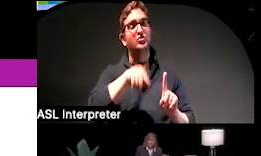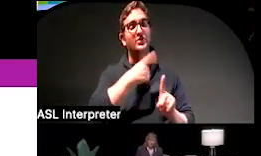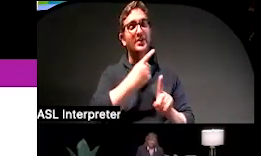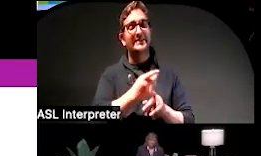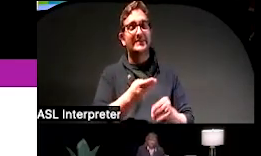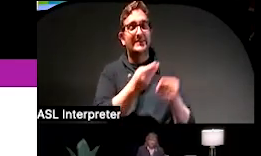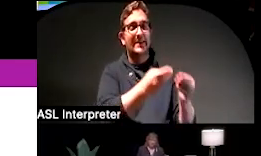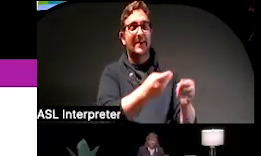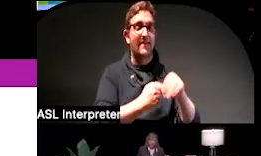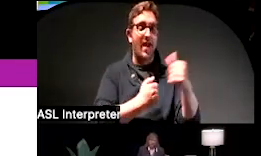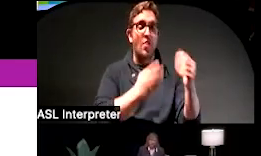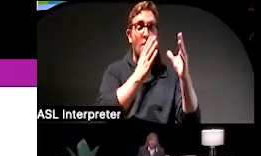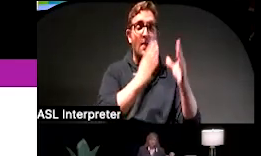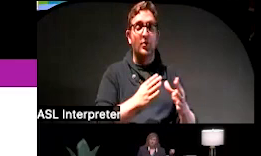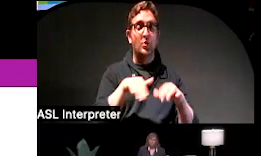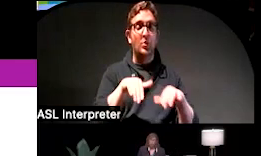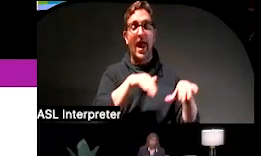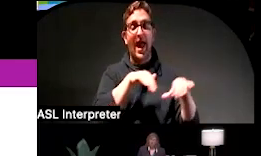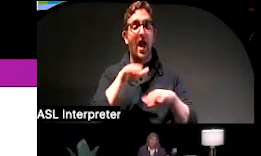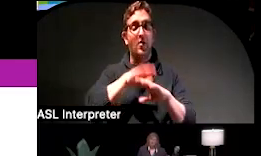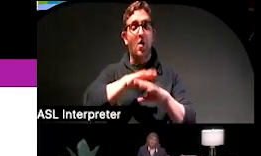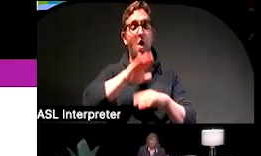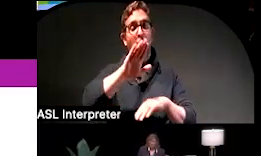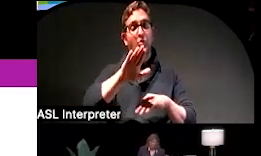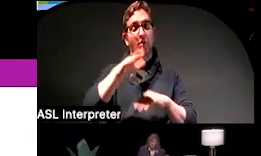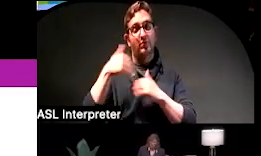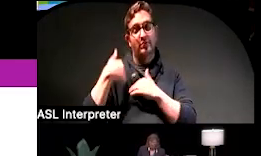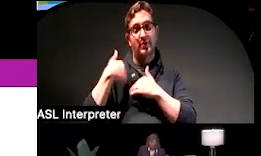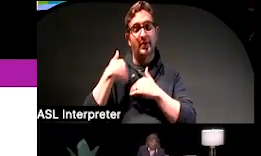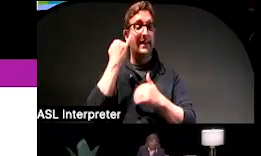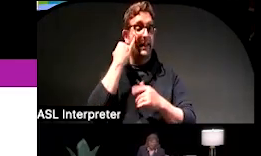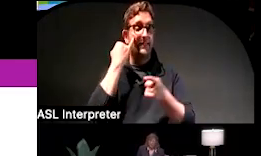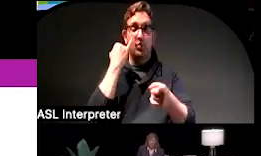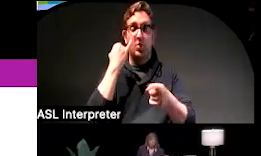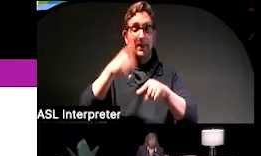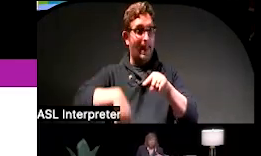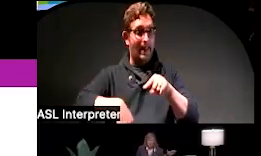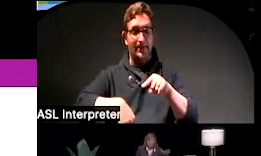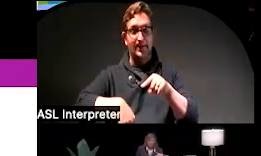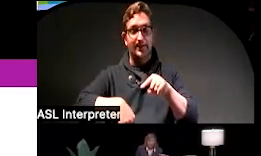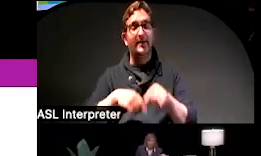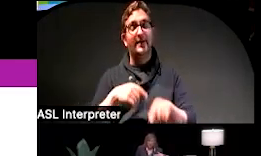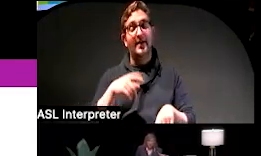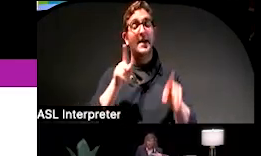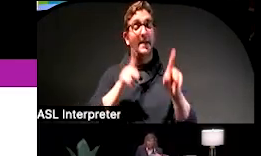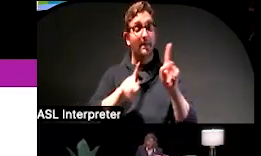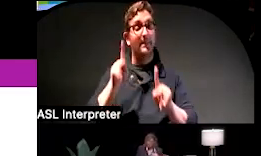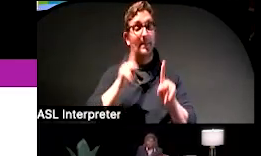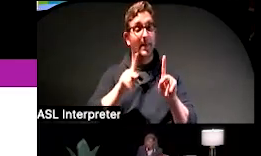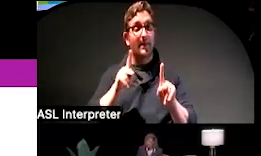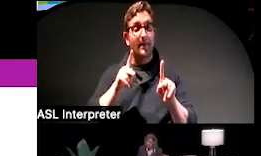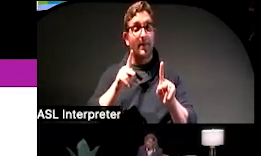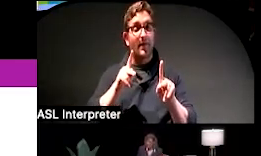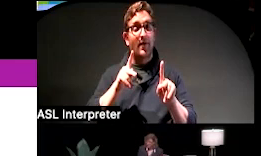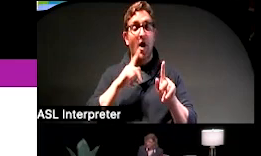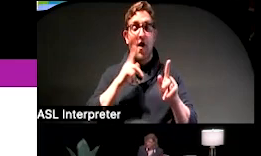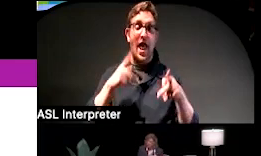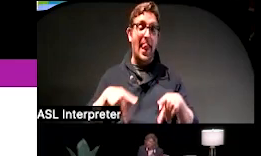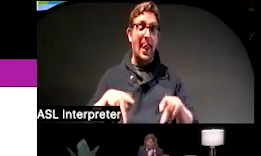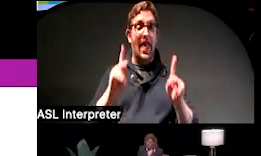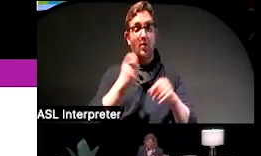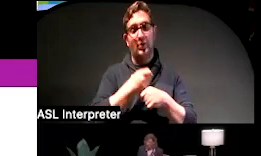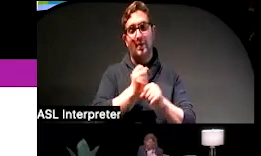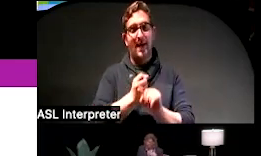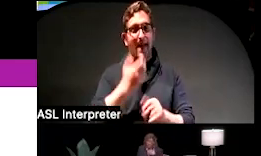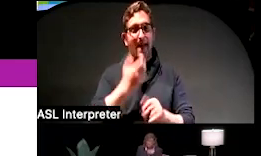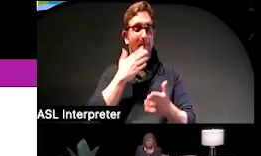the ability to act on your behalf if you are unable to. People are allowed to make bad decisions. We